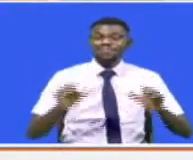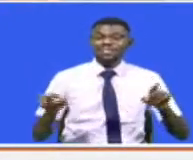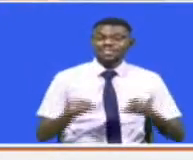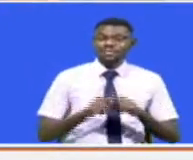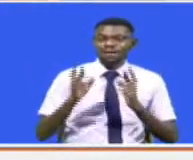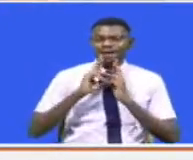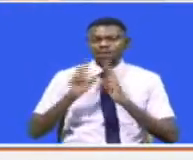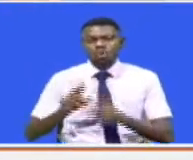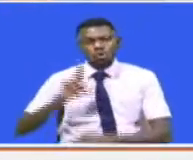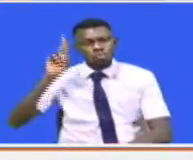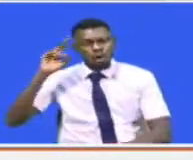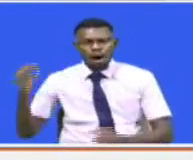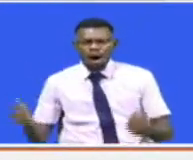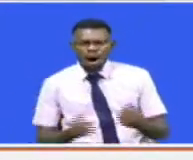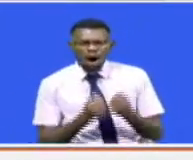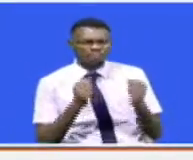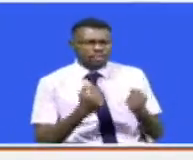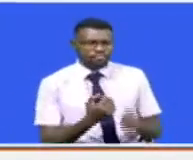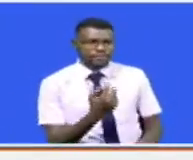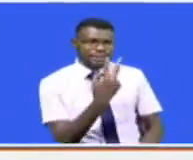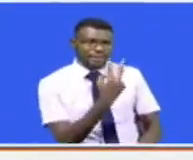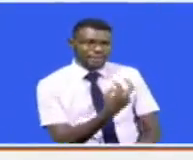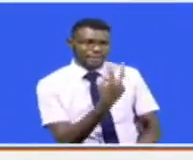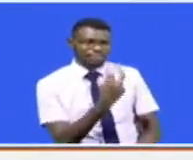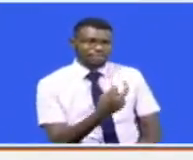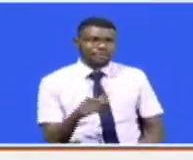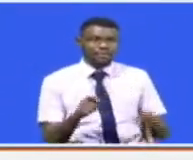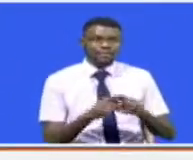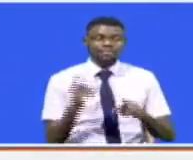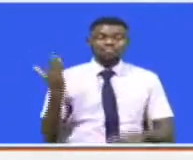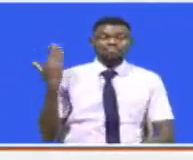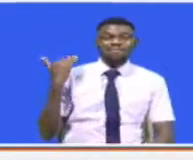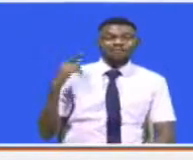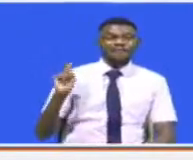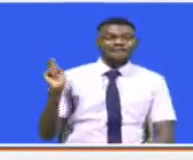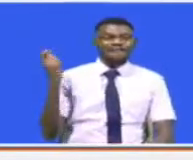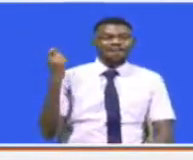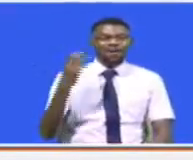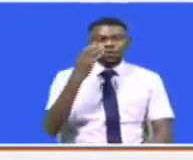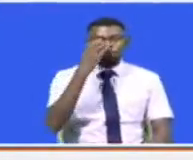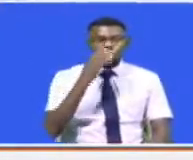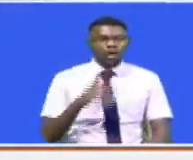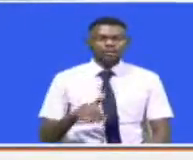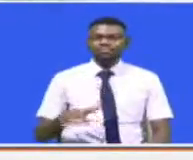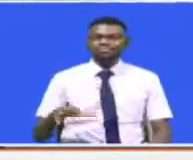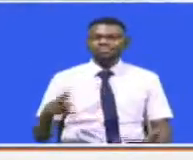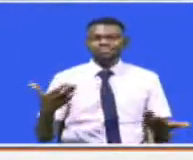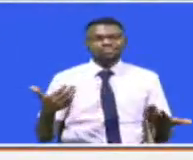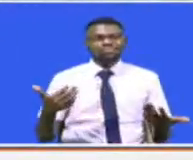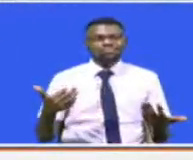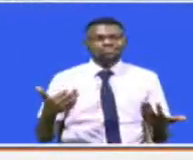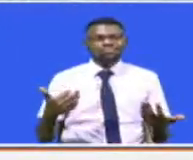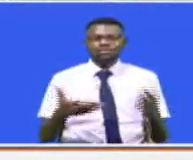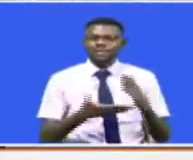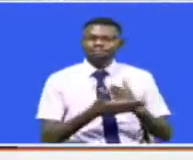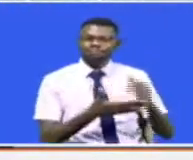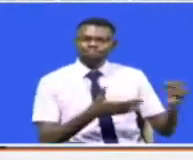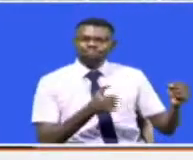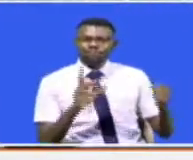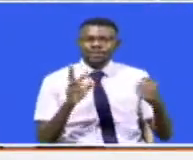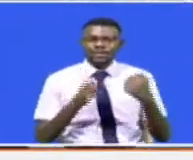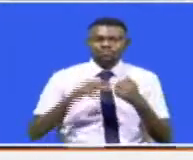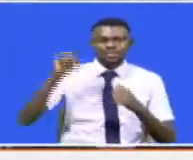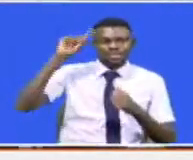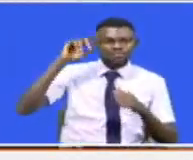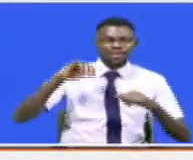across suspicious products. The raid comes only days after President William Ruto suspended 27 government officials